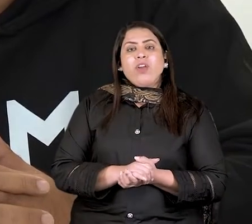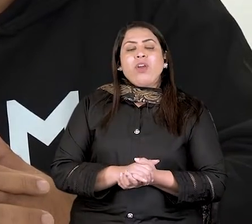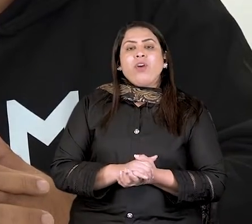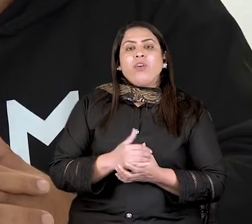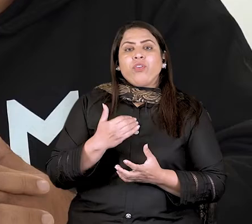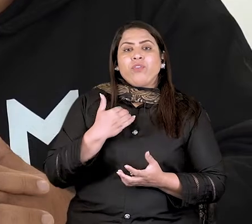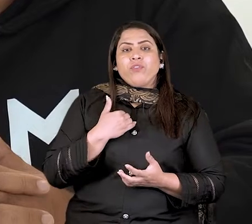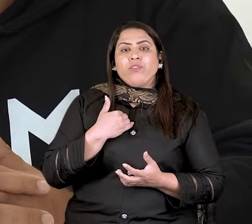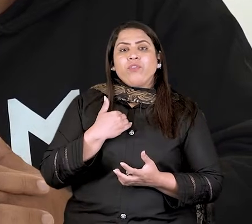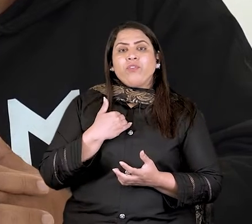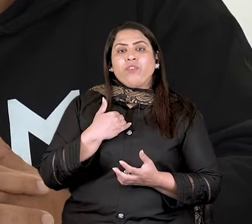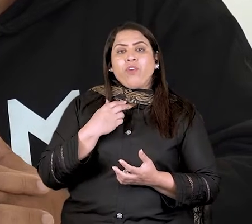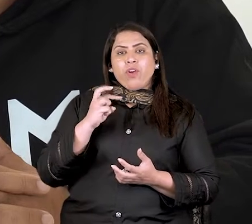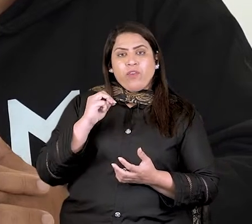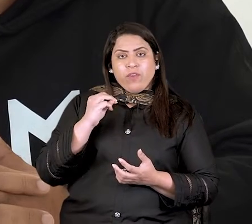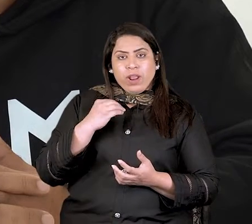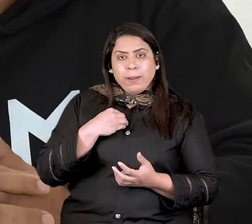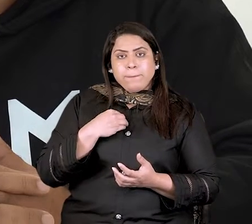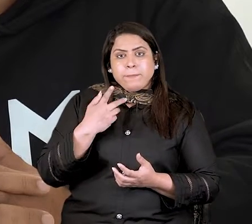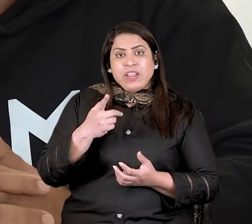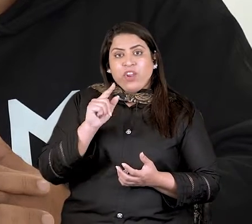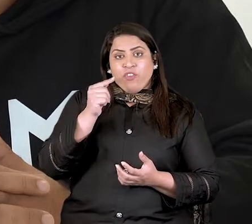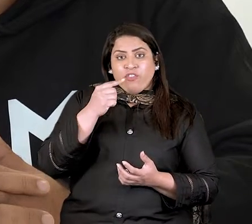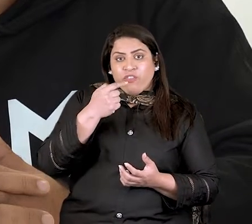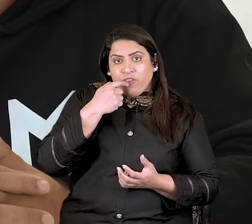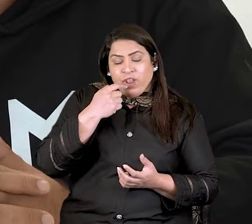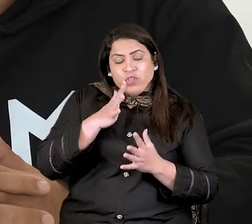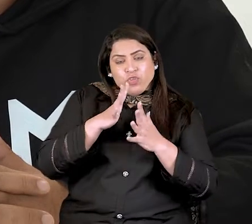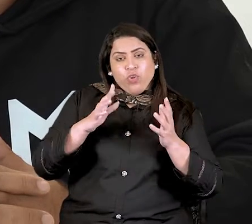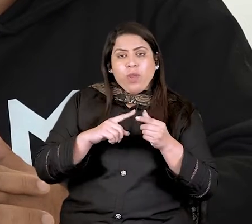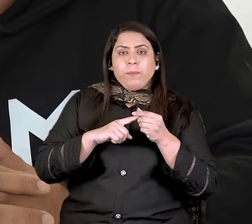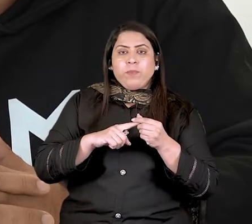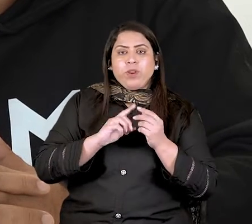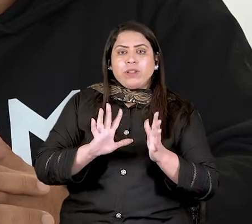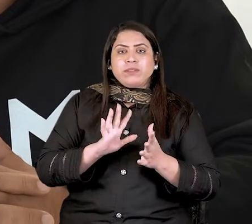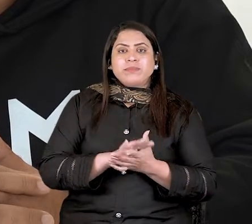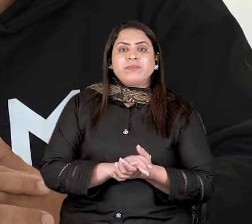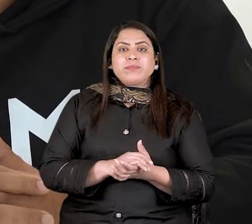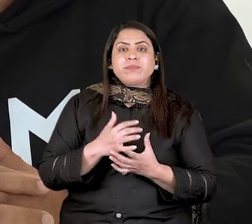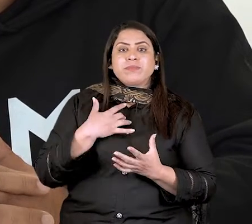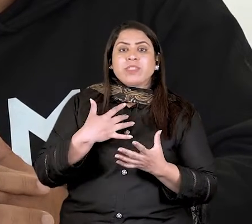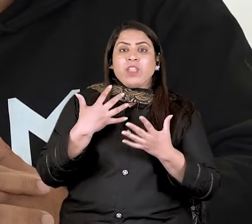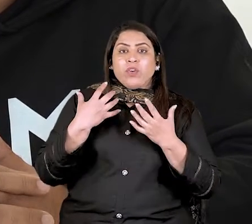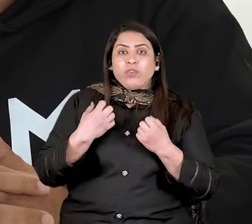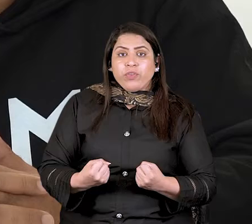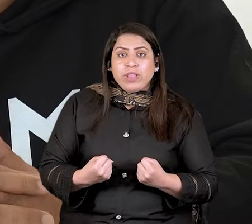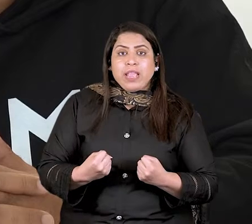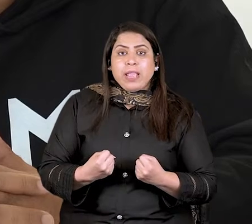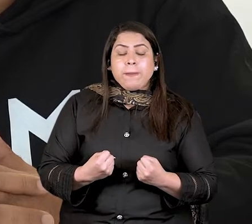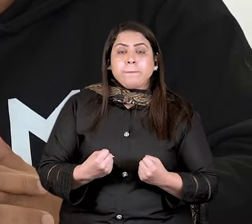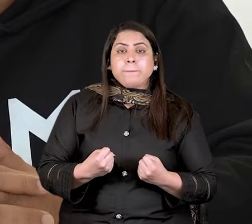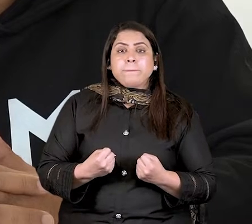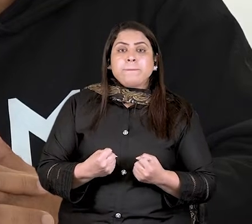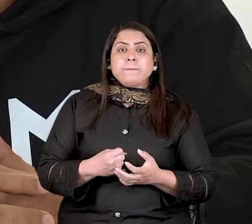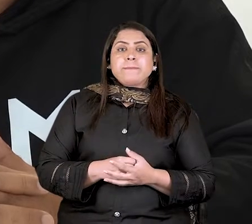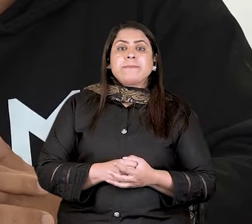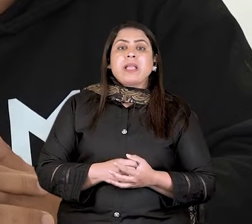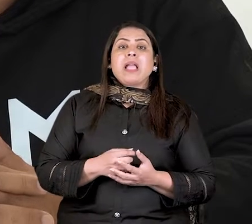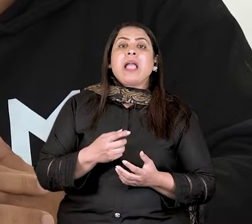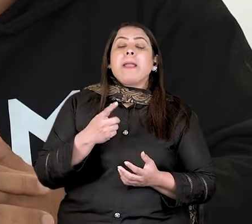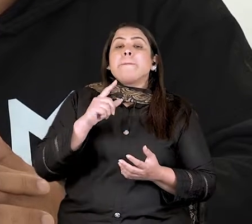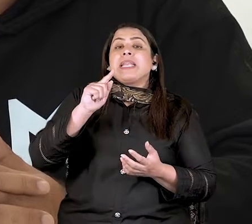single customer, most of the customers picking up that fry and eating it and That's smiling. when it starts. So for me, that's where it